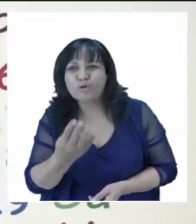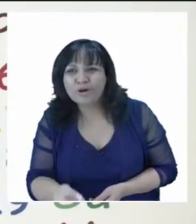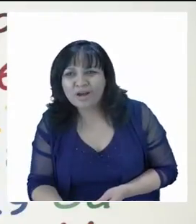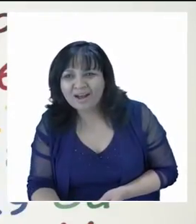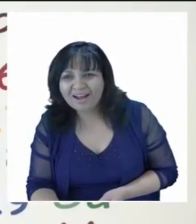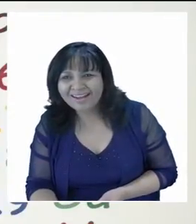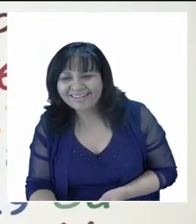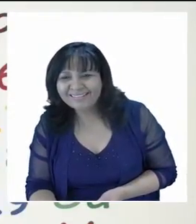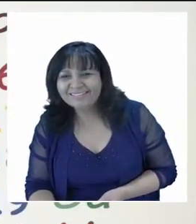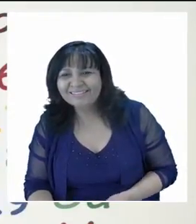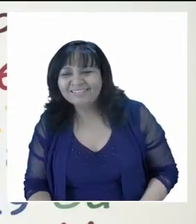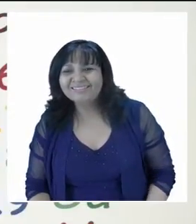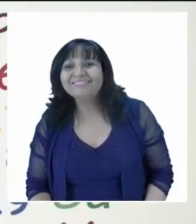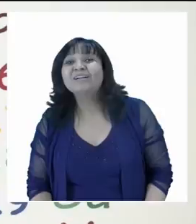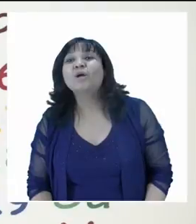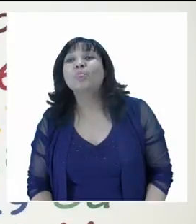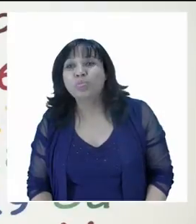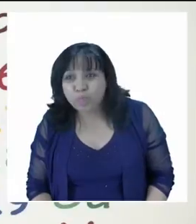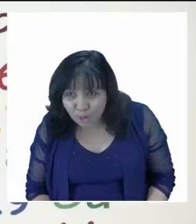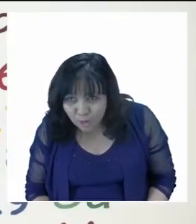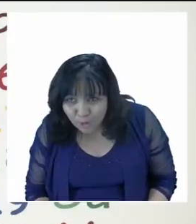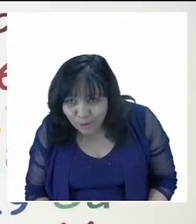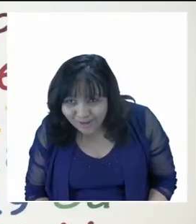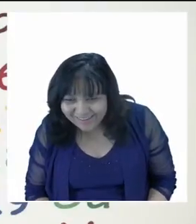And then we spit.